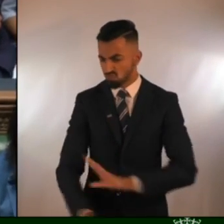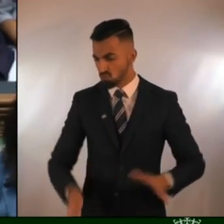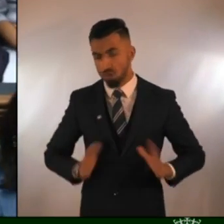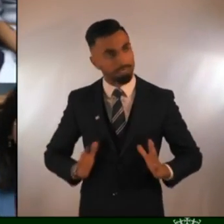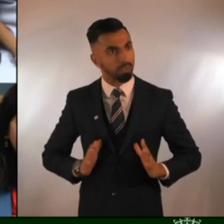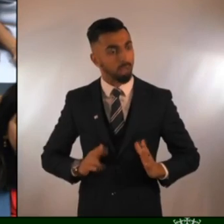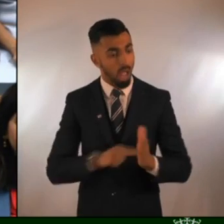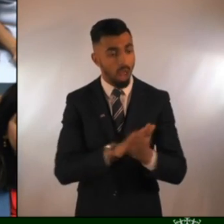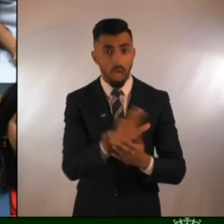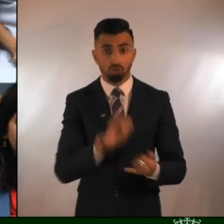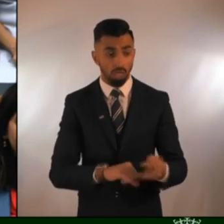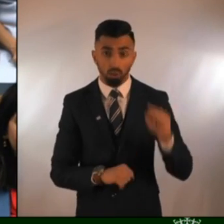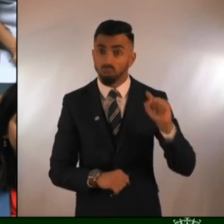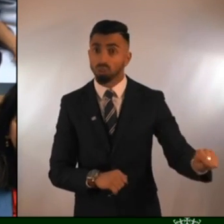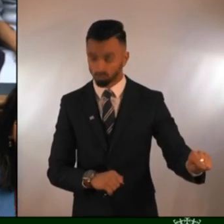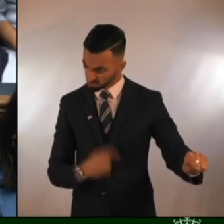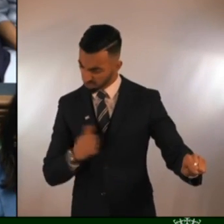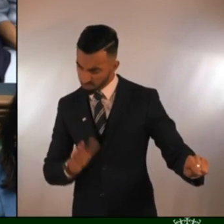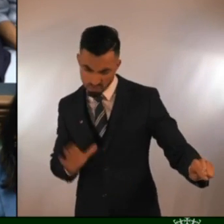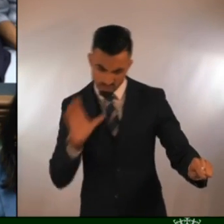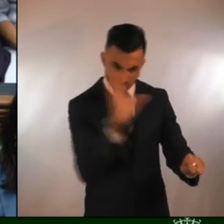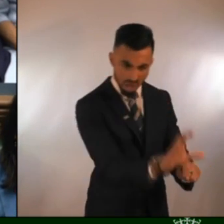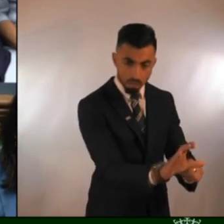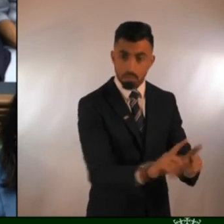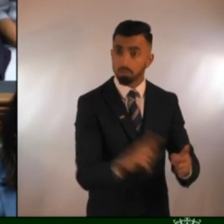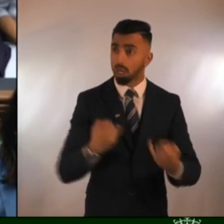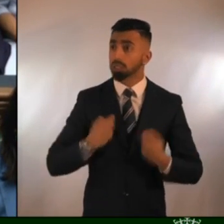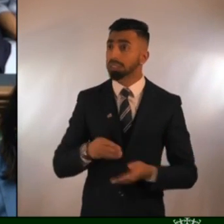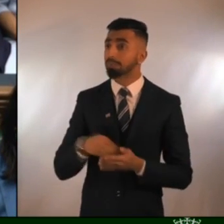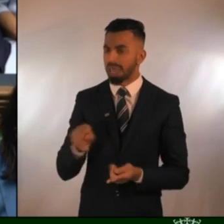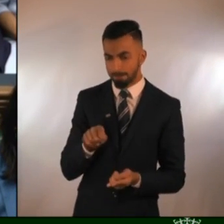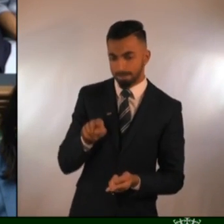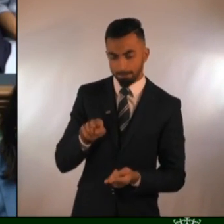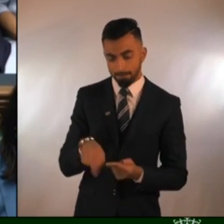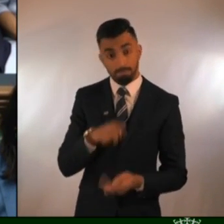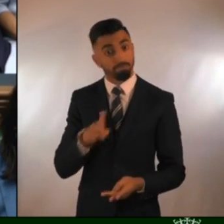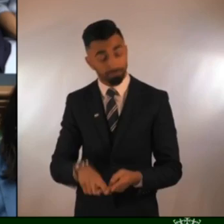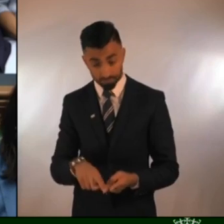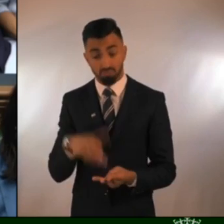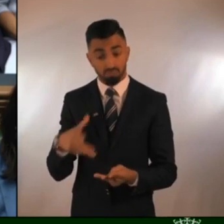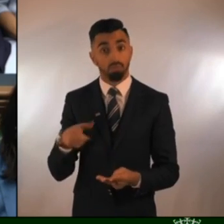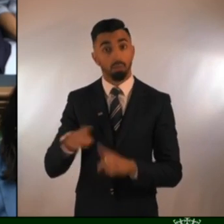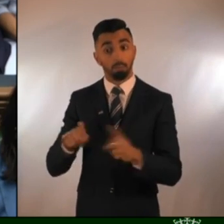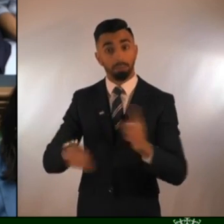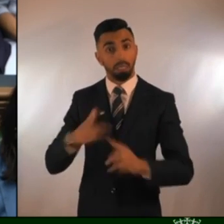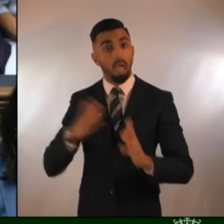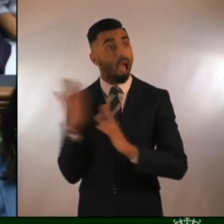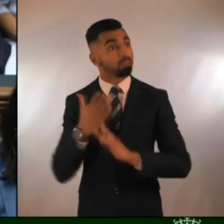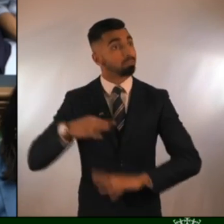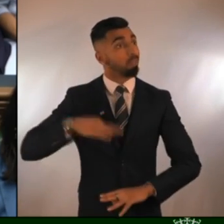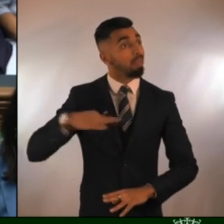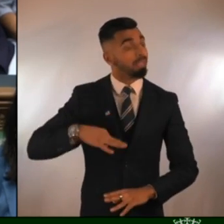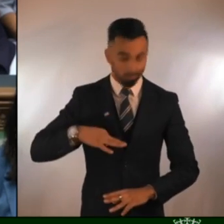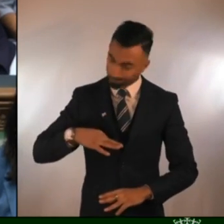NHS, more generous sick pay, faster access to benefits if you're self-employed, extra local support for the most vulnerable,